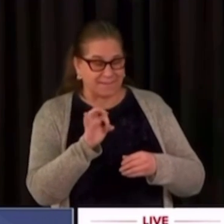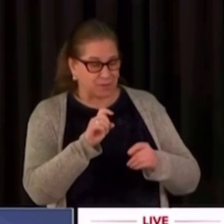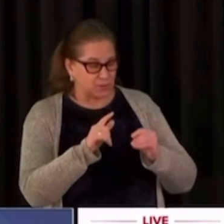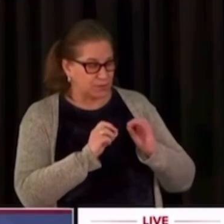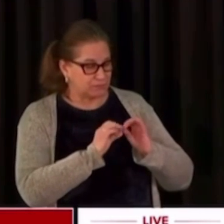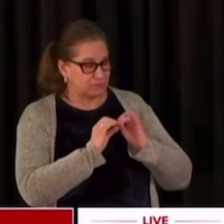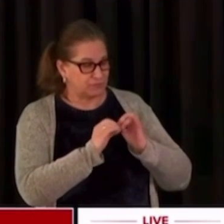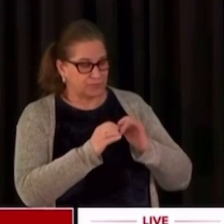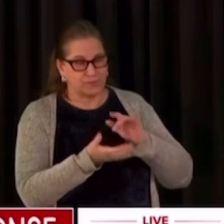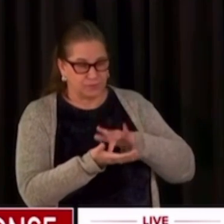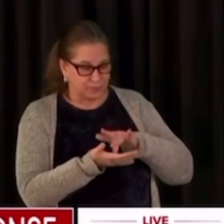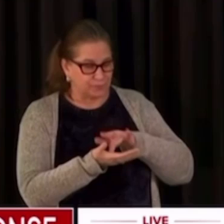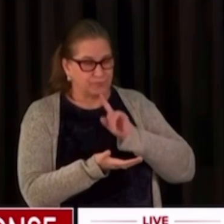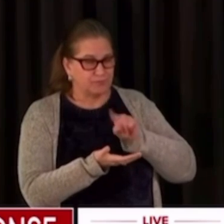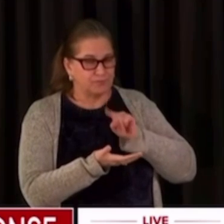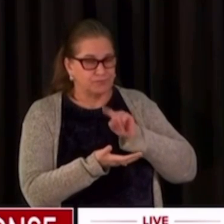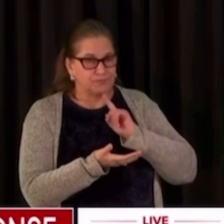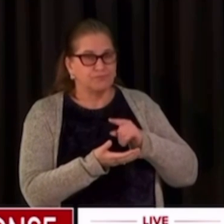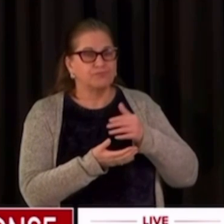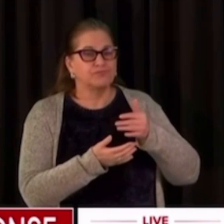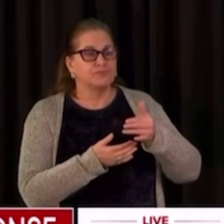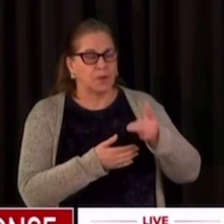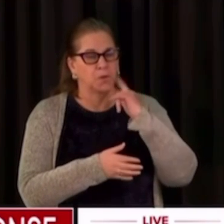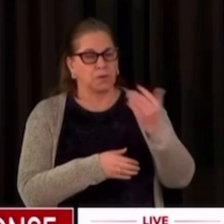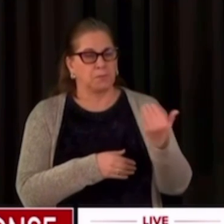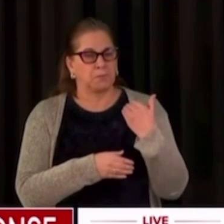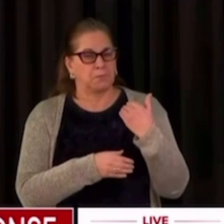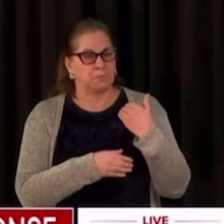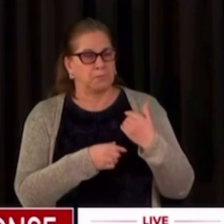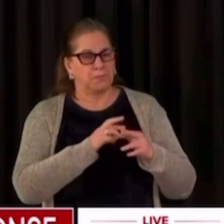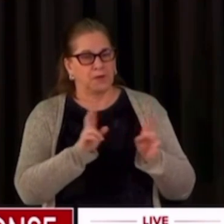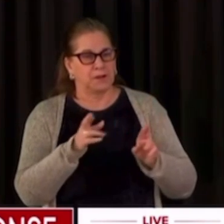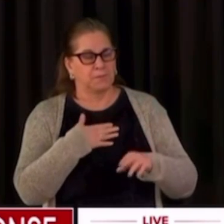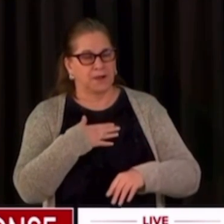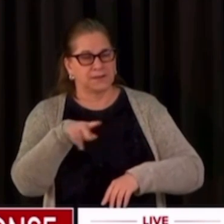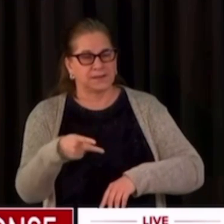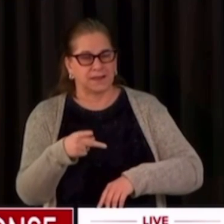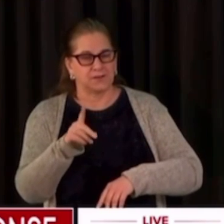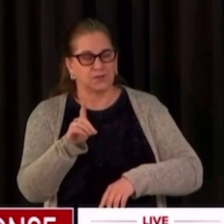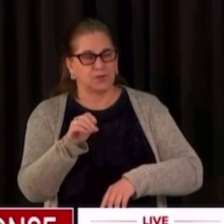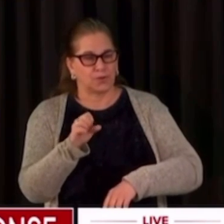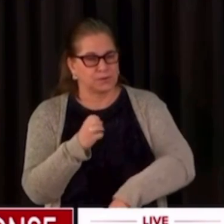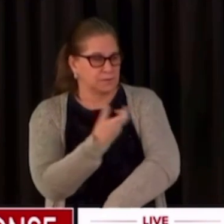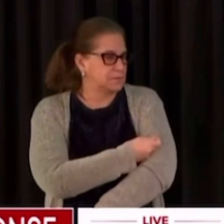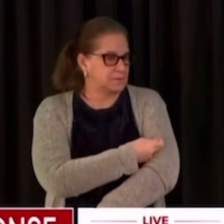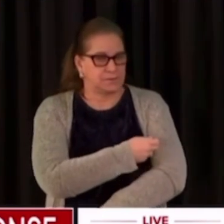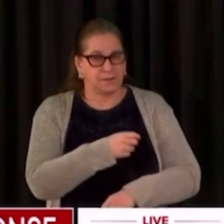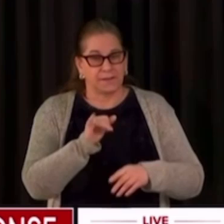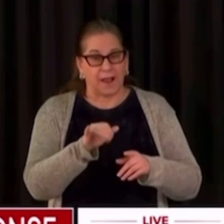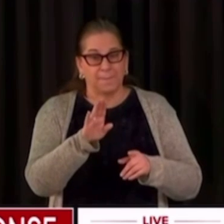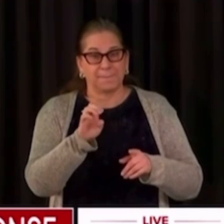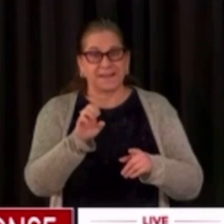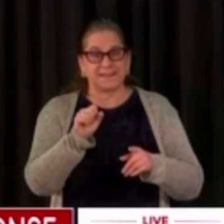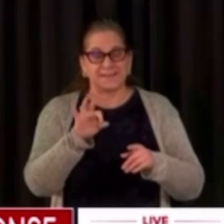then we'll switch to weekly thereafter. And the VSafe system will check in for you throughout a 12-month period